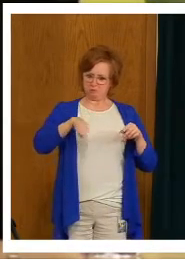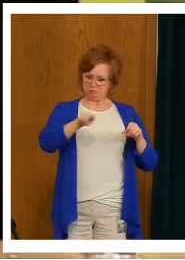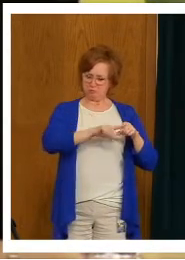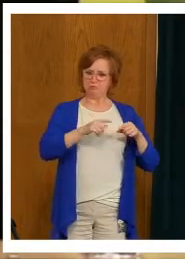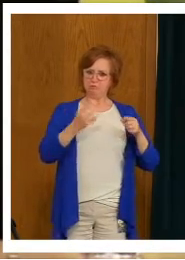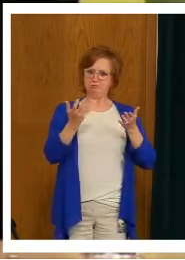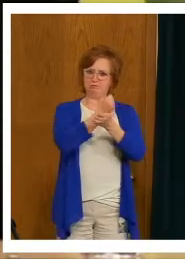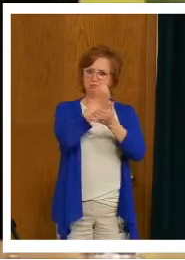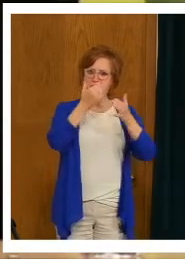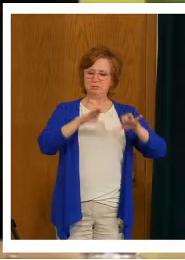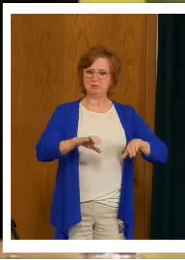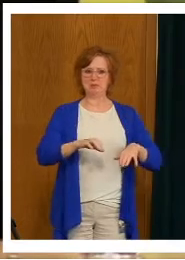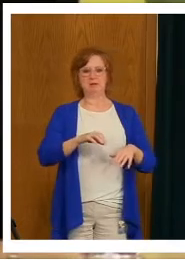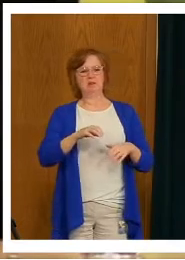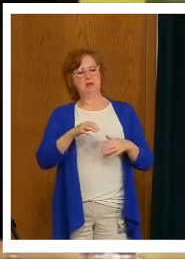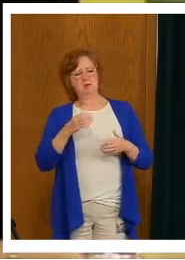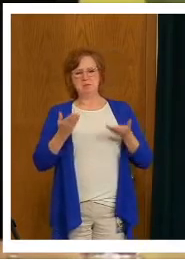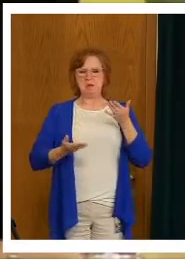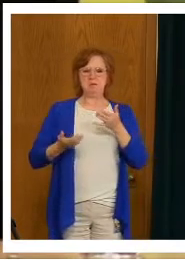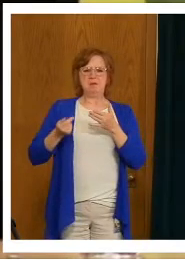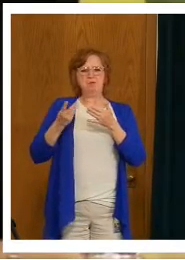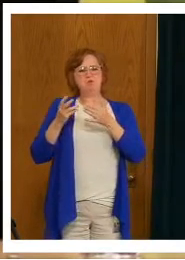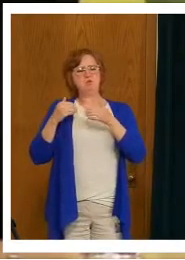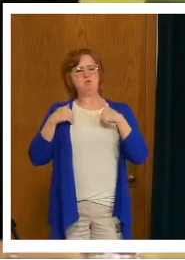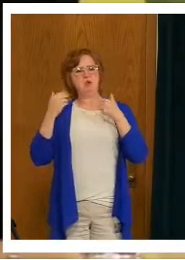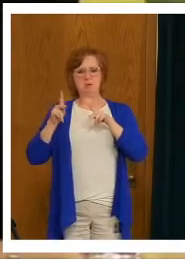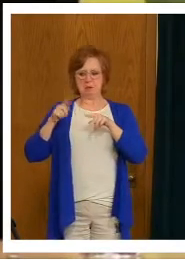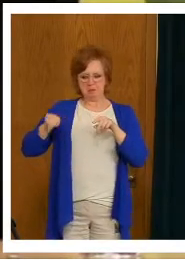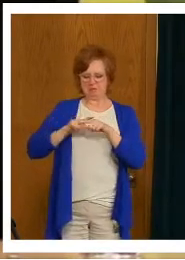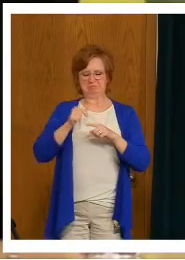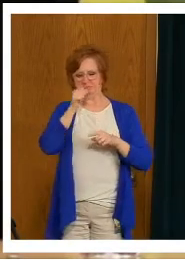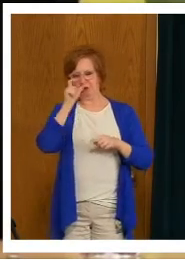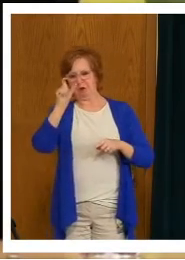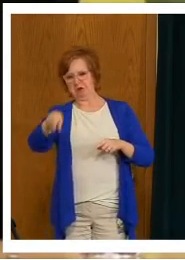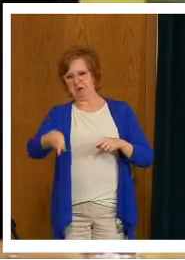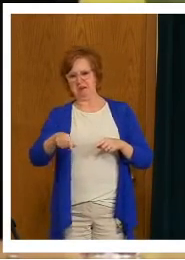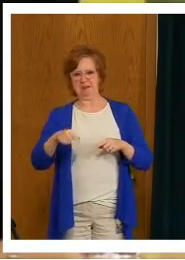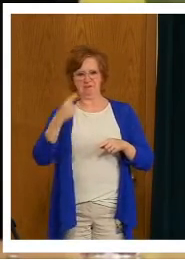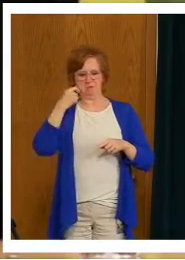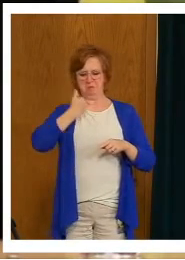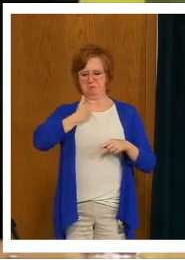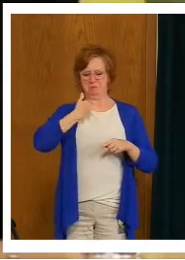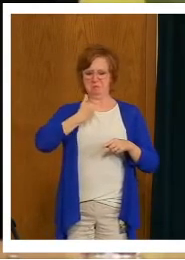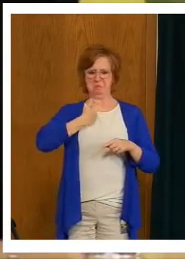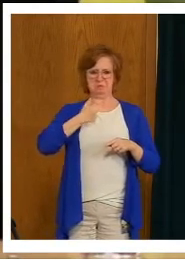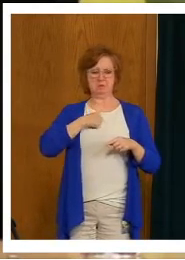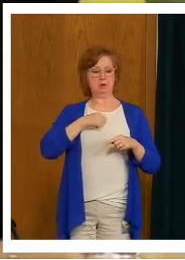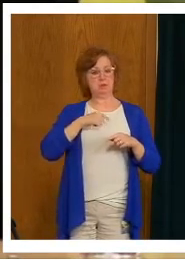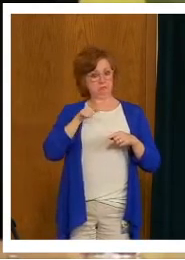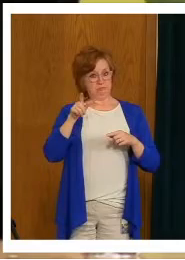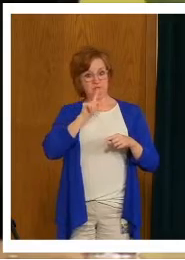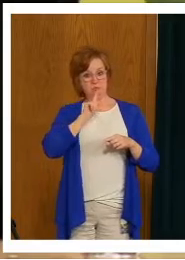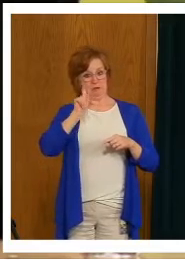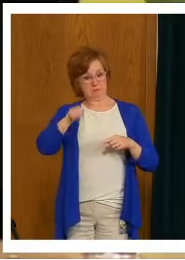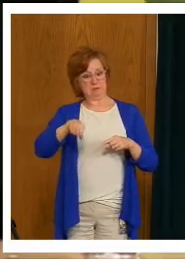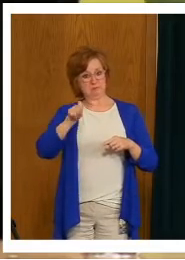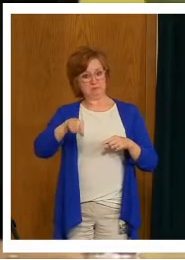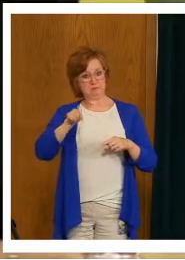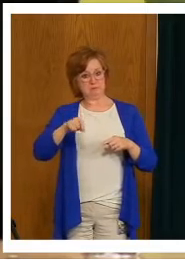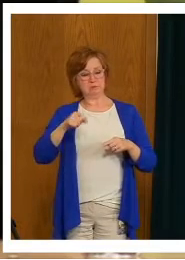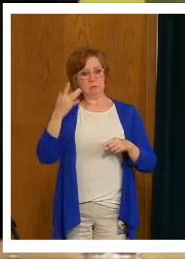young people may be thinking that they don't need to be vaccinated, but you do, for a number of reasons. First, you need to protect